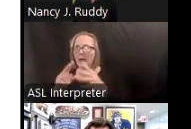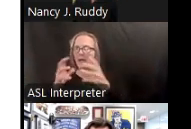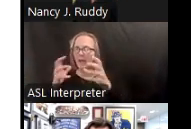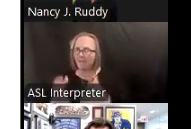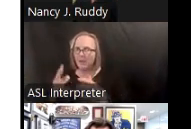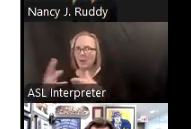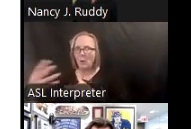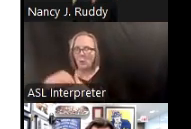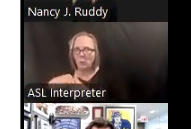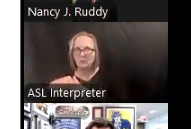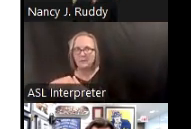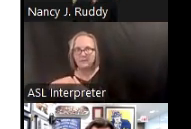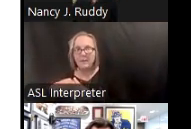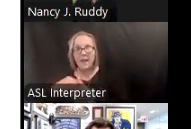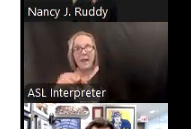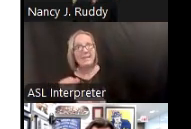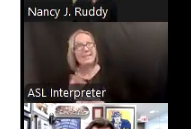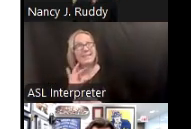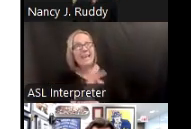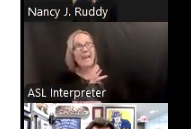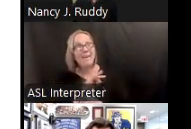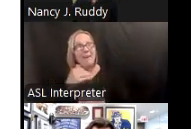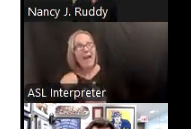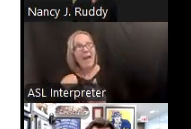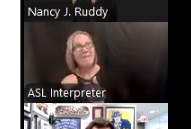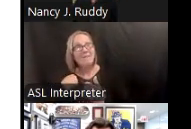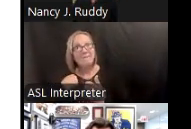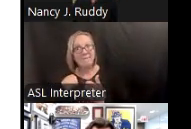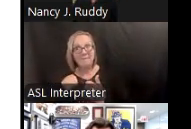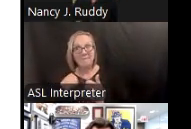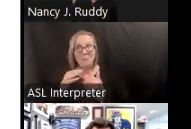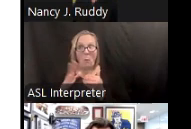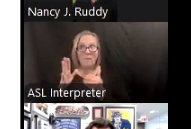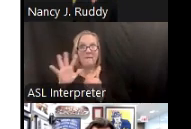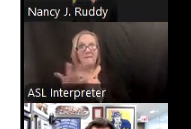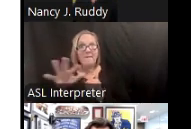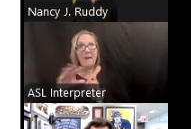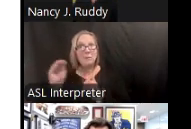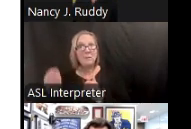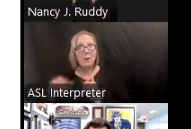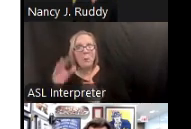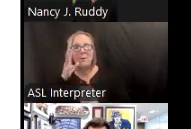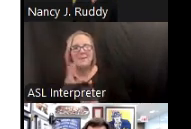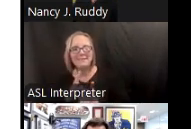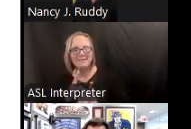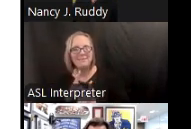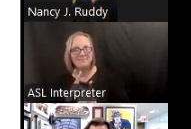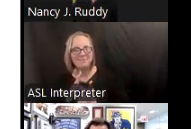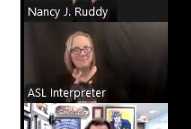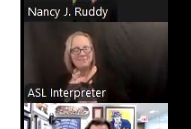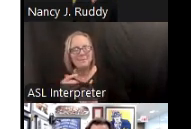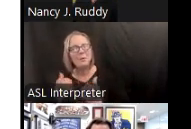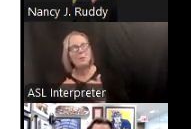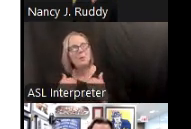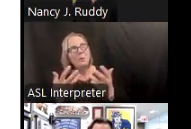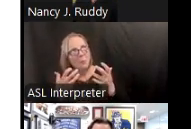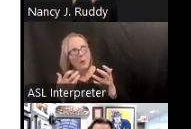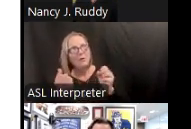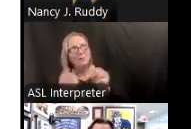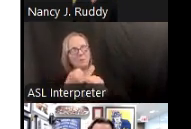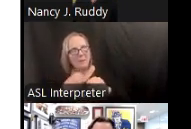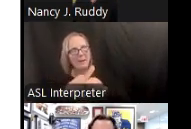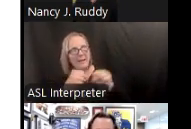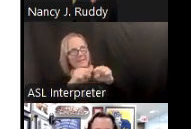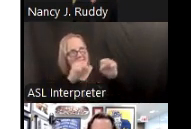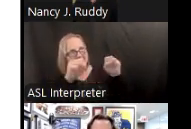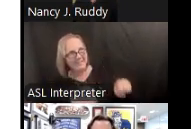our staff consists of 55% women. From the beginning, we were committed to creating an architecture that is grounded